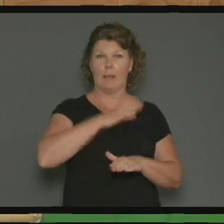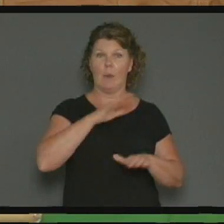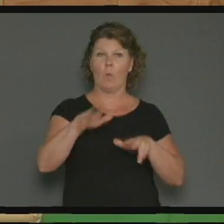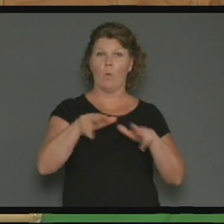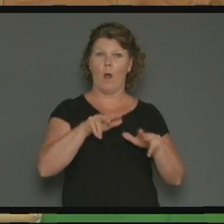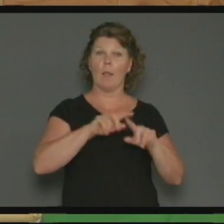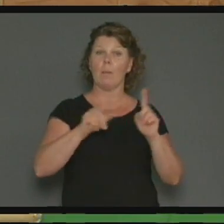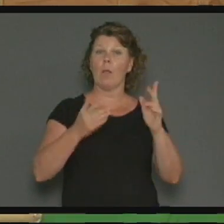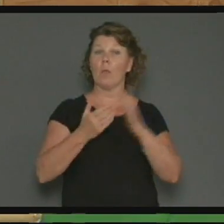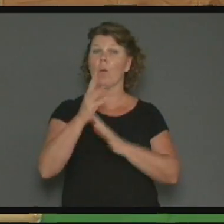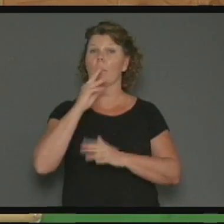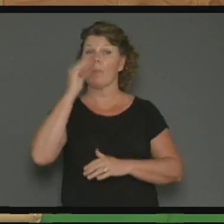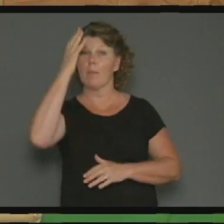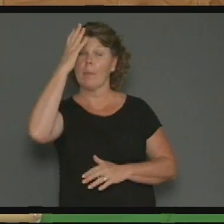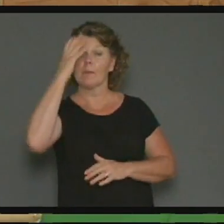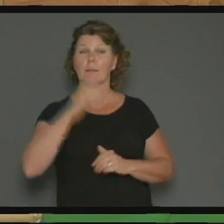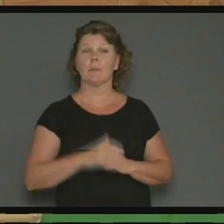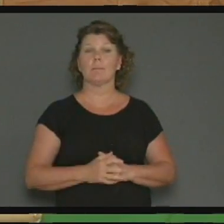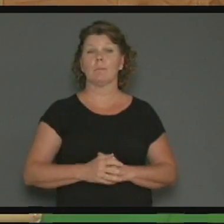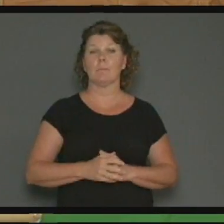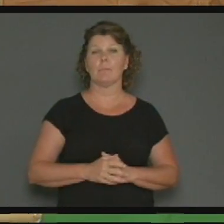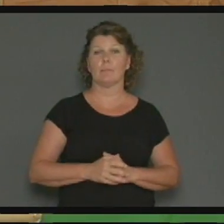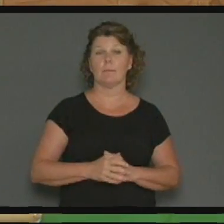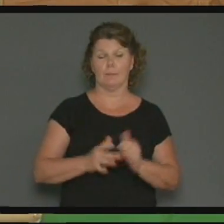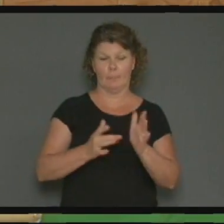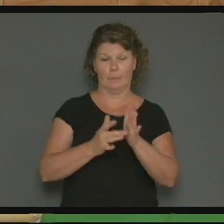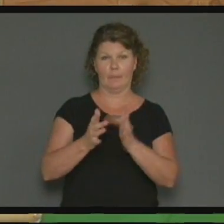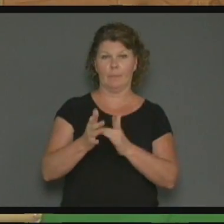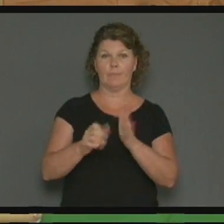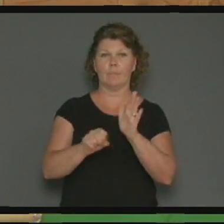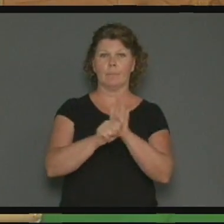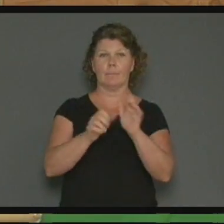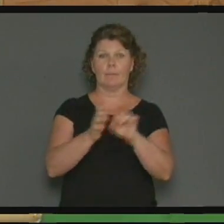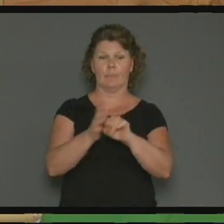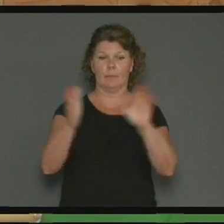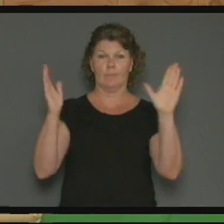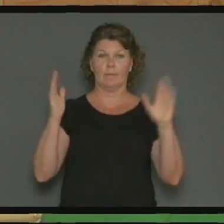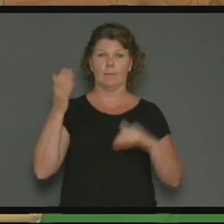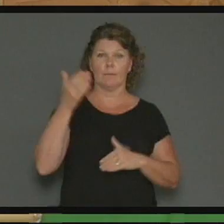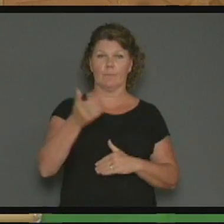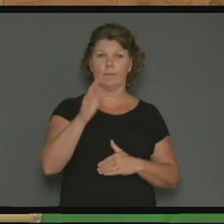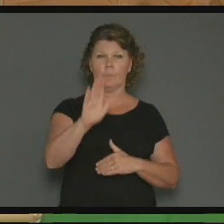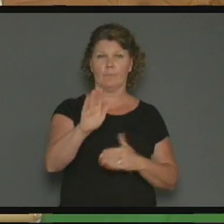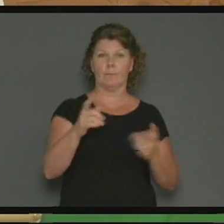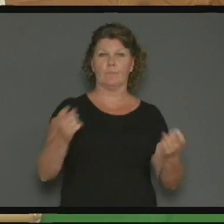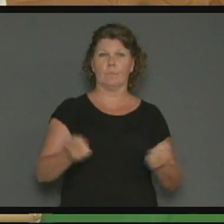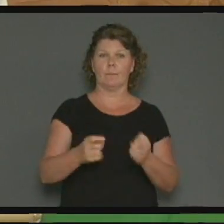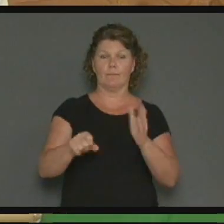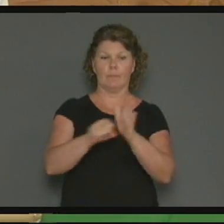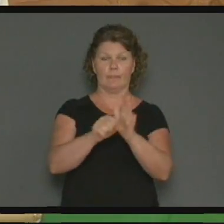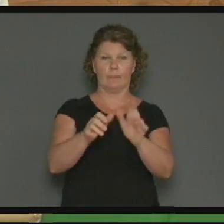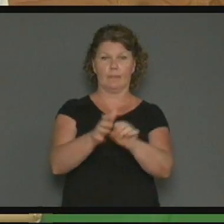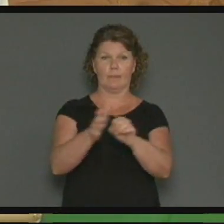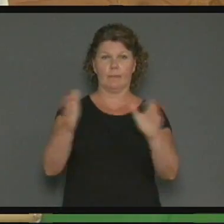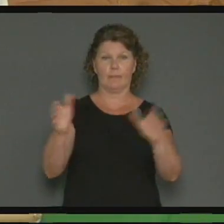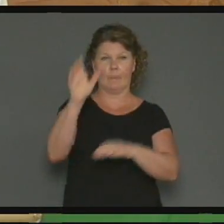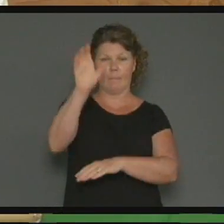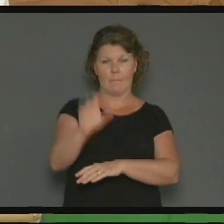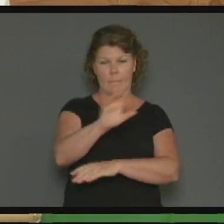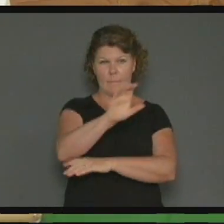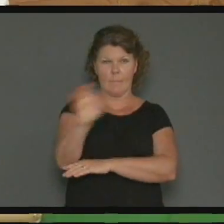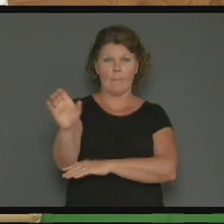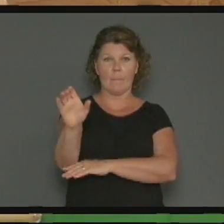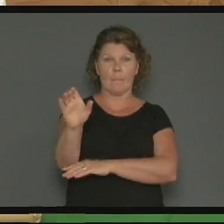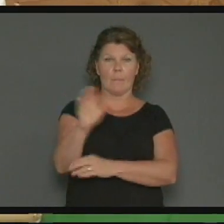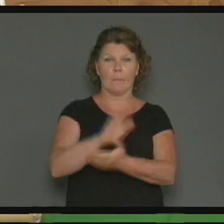in your baptism, Jesus crucified you and your sin, nailing it to the cross to